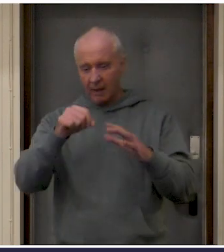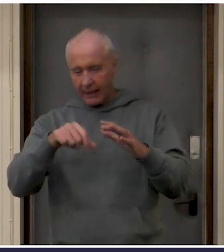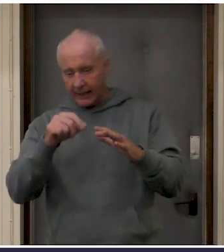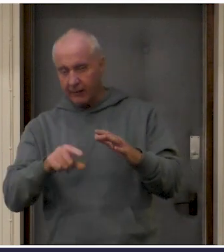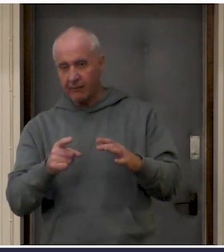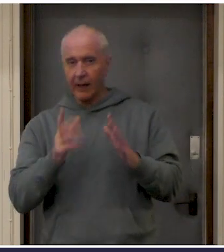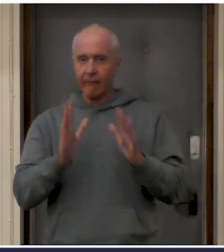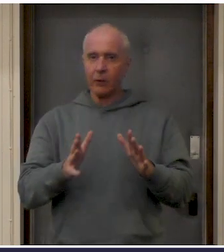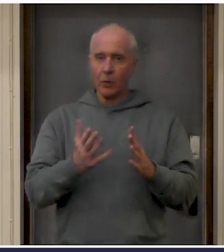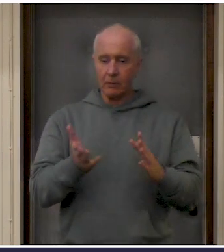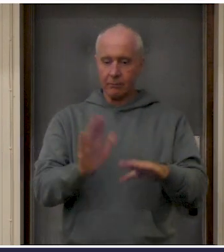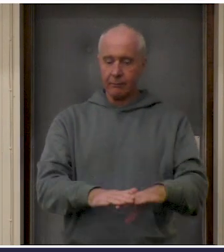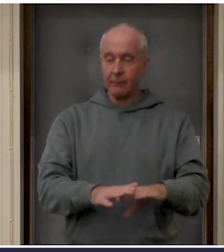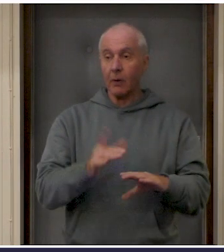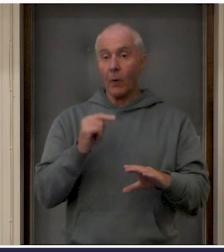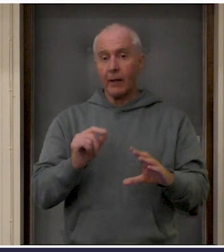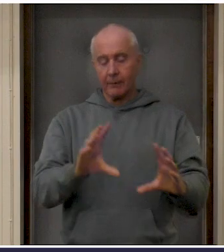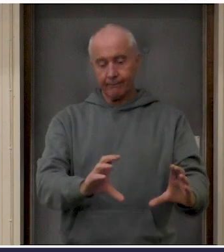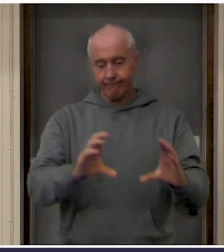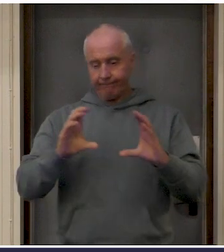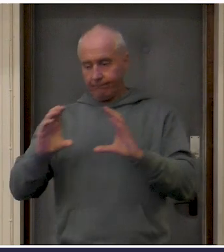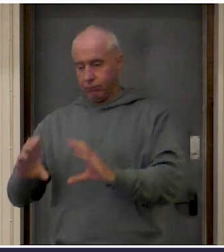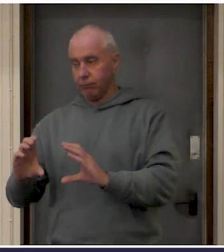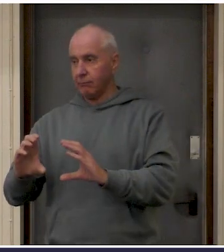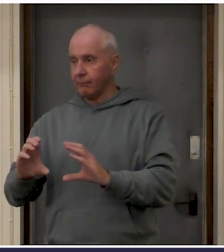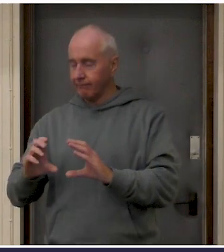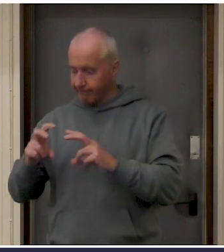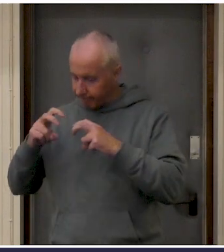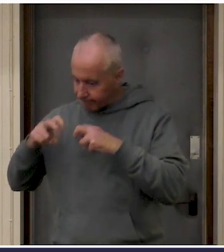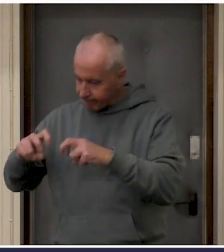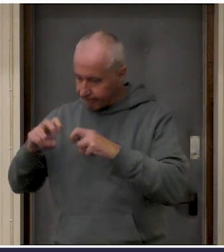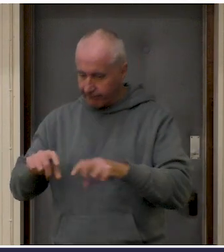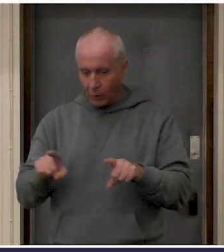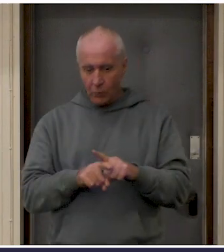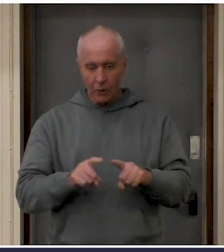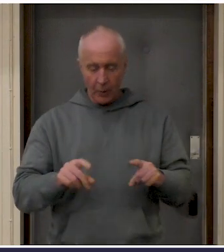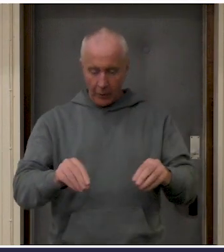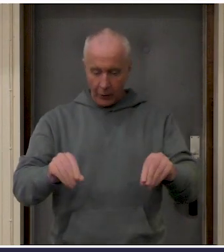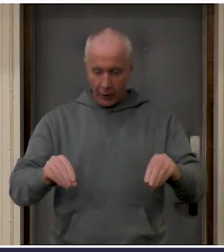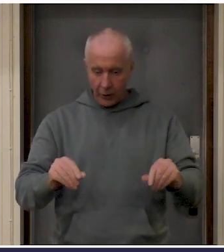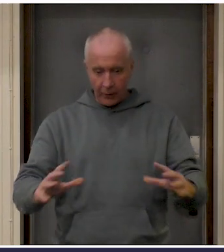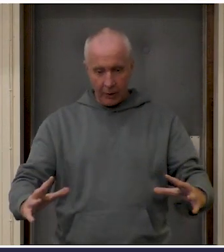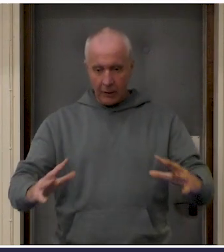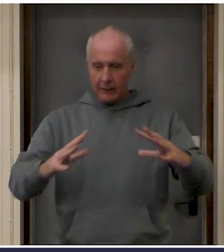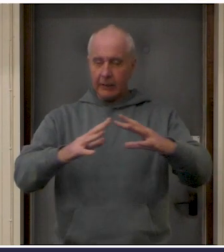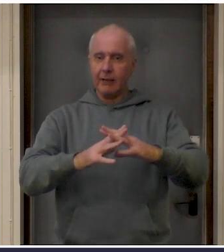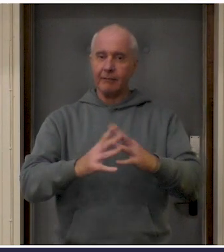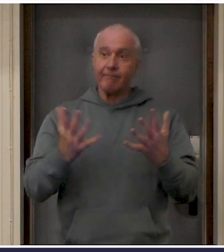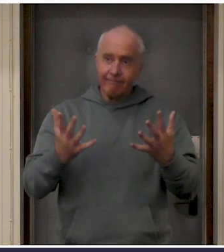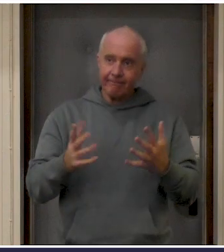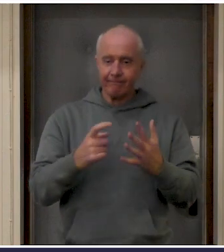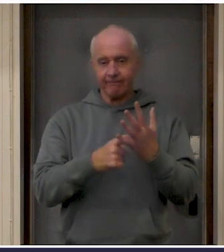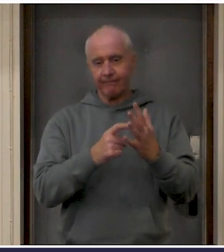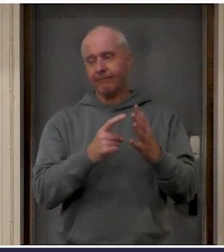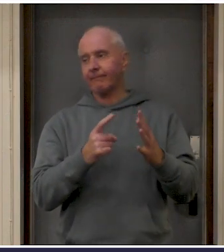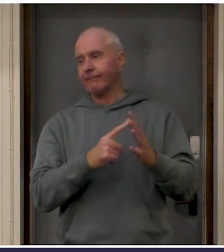it down. But when they took it away, they found that all the earth that they'd used for shielding was, surprise, surprise,